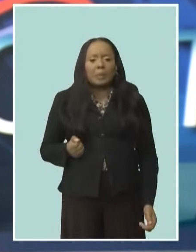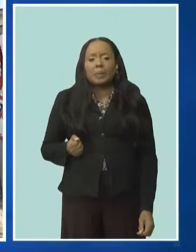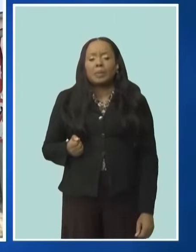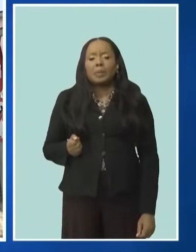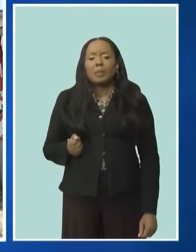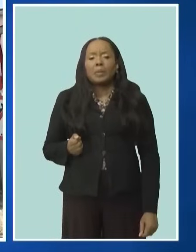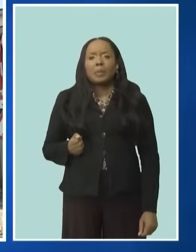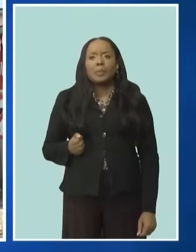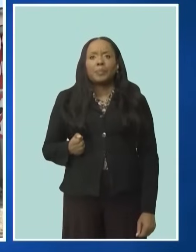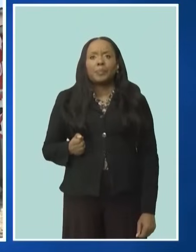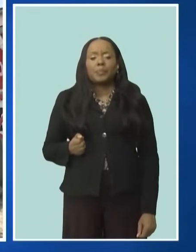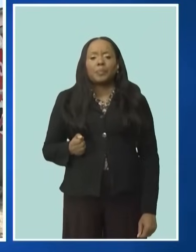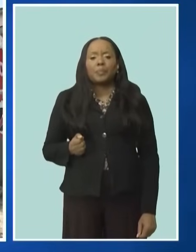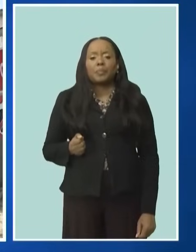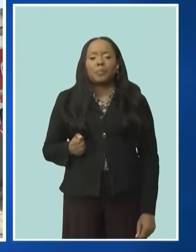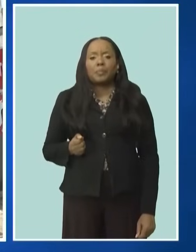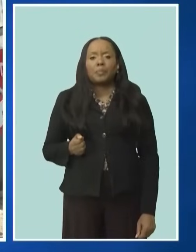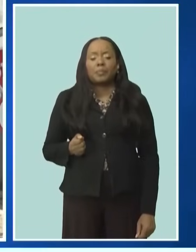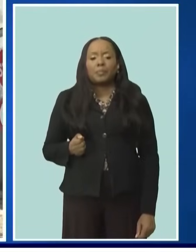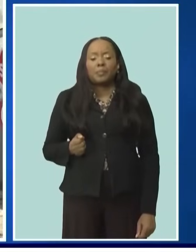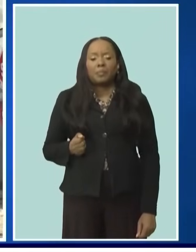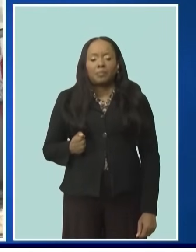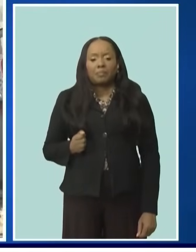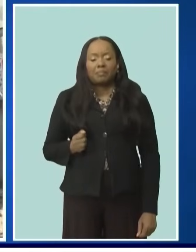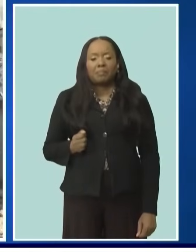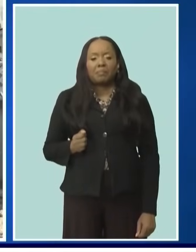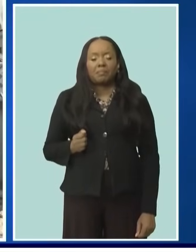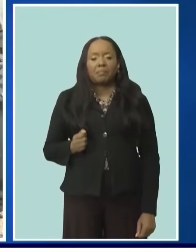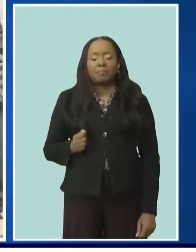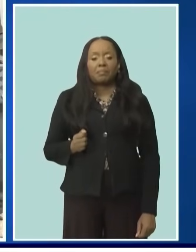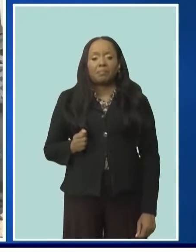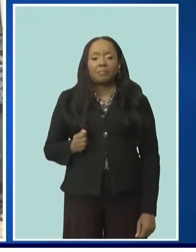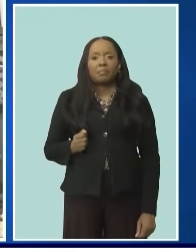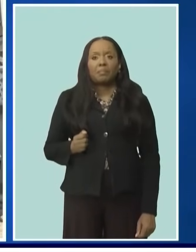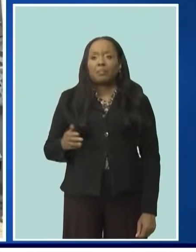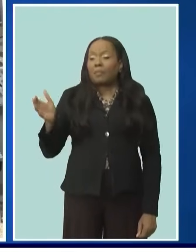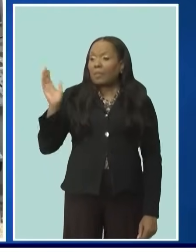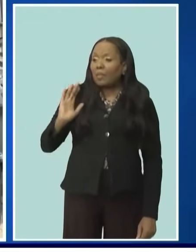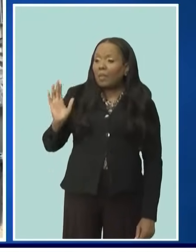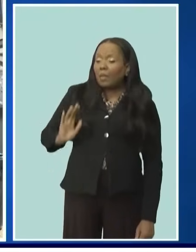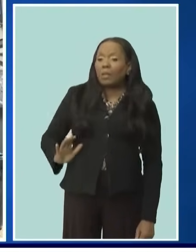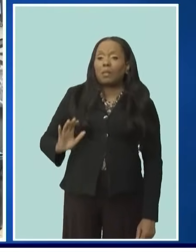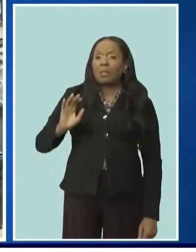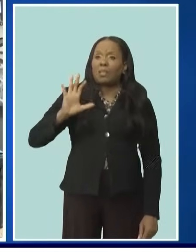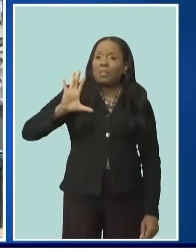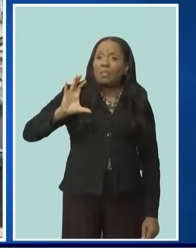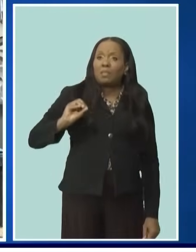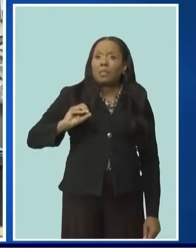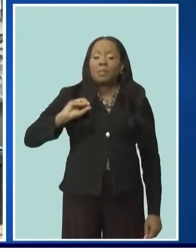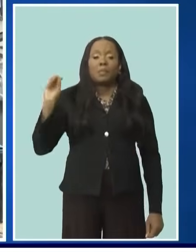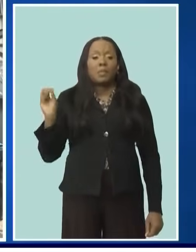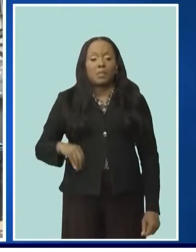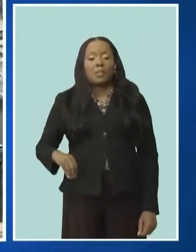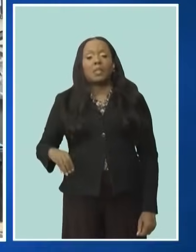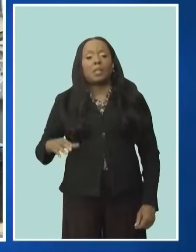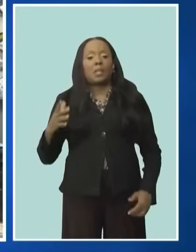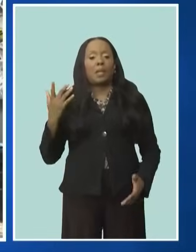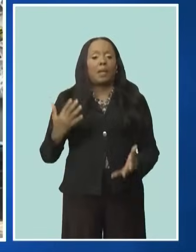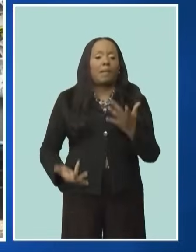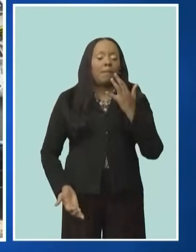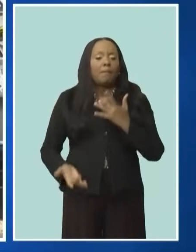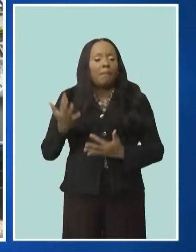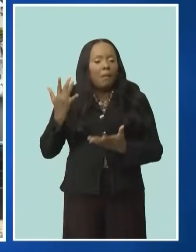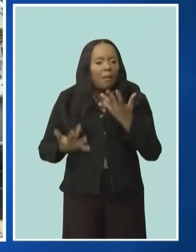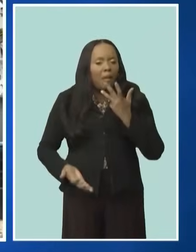What we have discovered in the past is that 50% of the structural fires that we responded